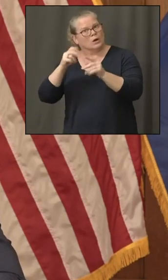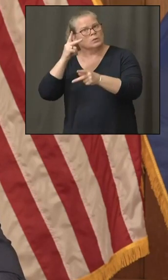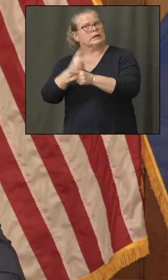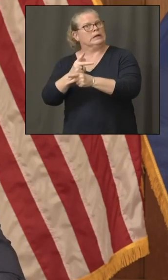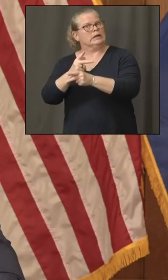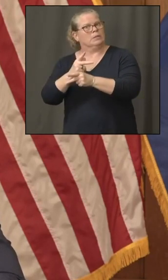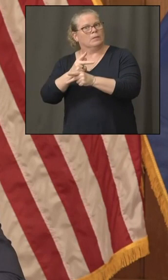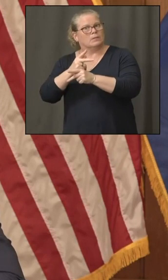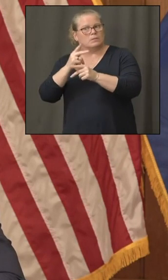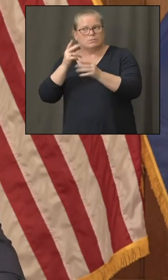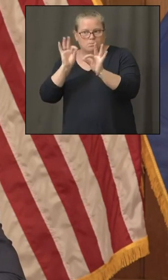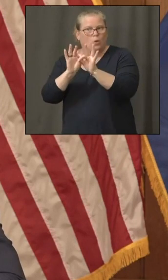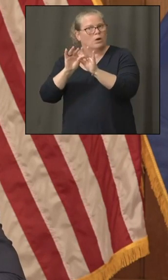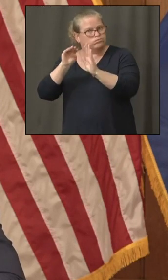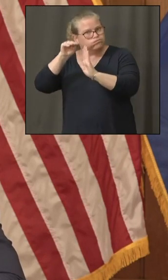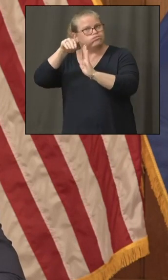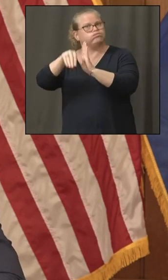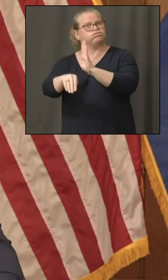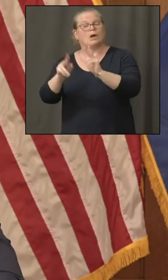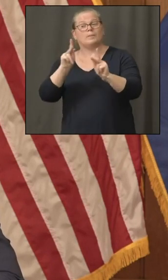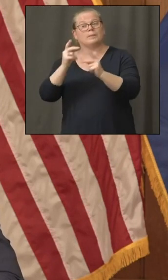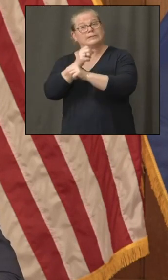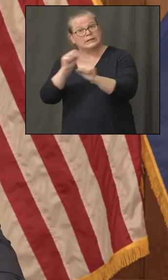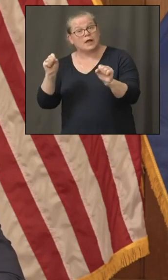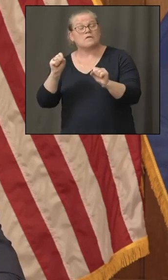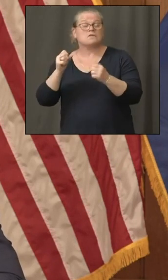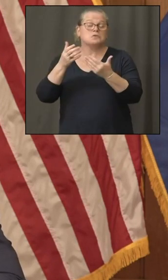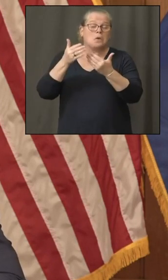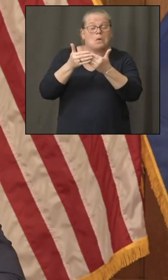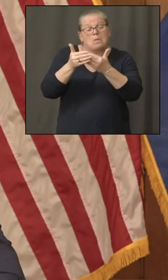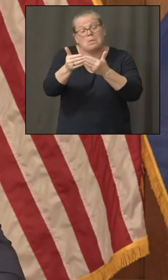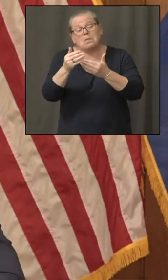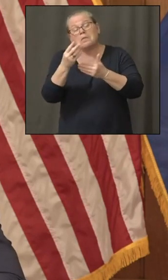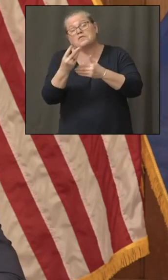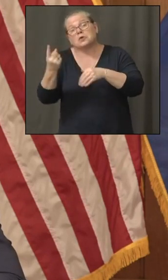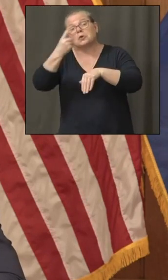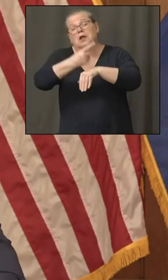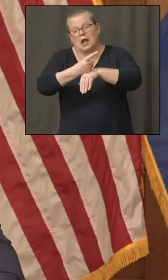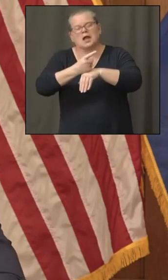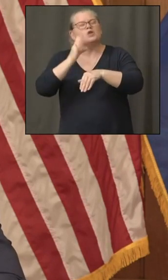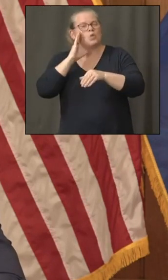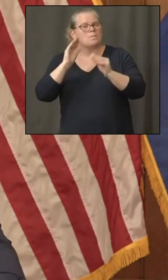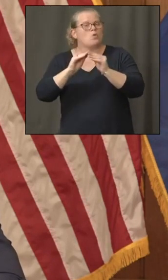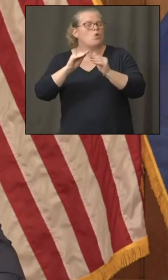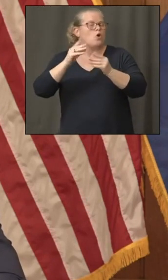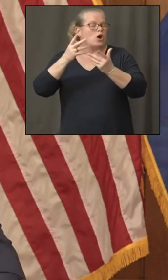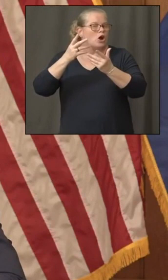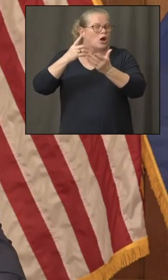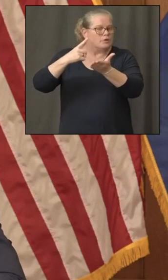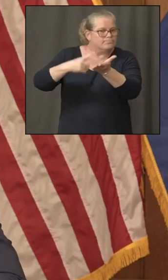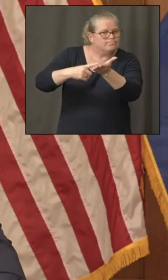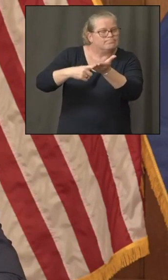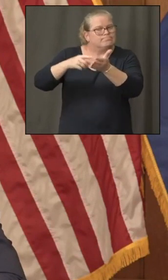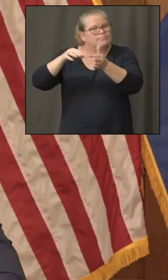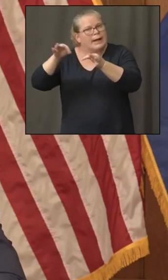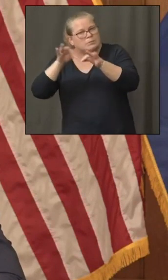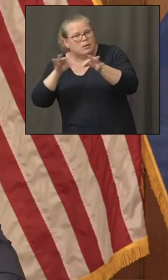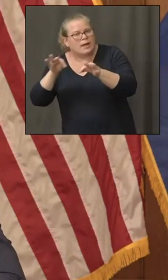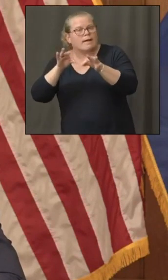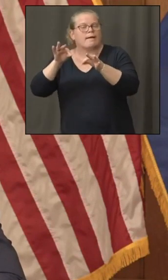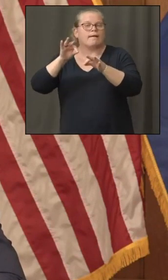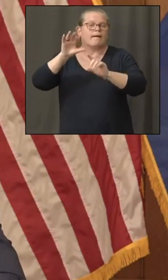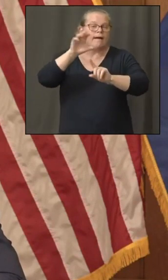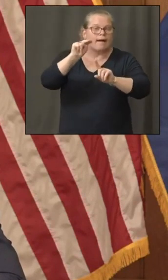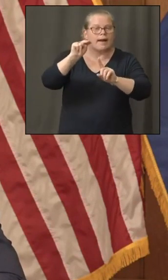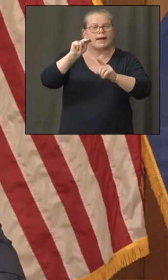everyone stays safe. So I would say in the coming days we'll have more details on potential partnership between Connecticut, New York, and